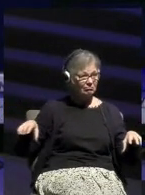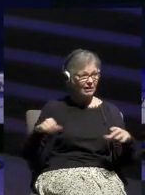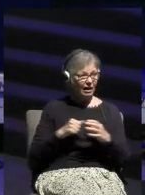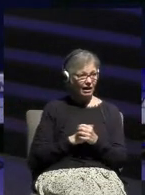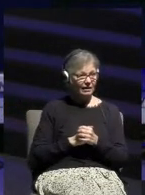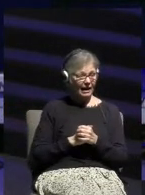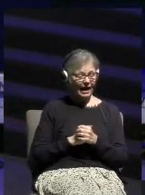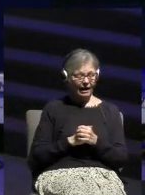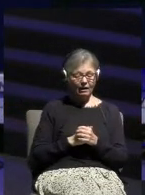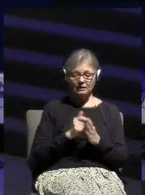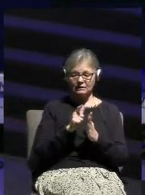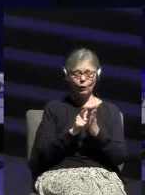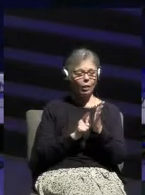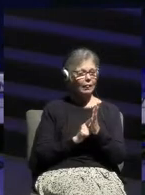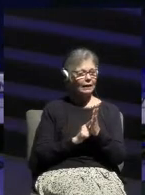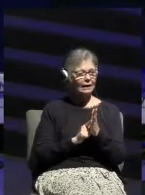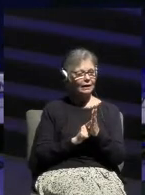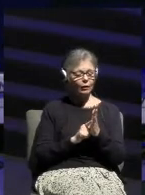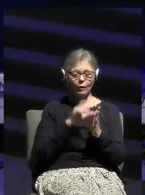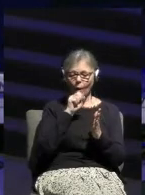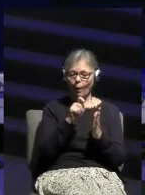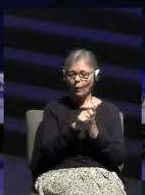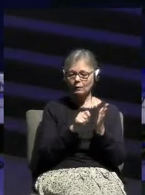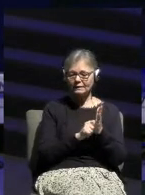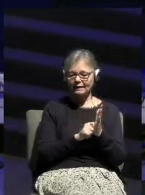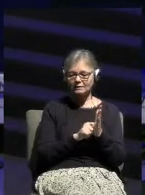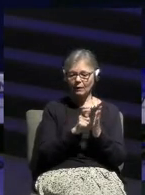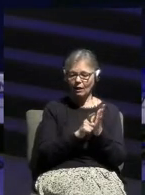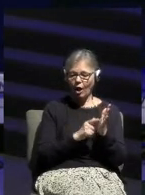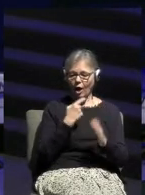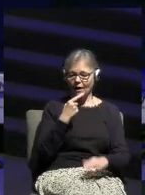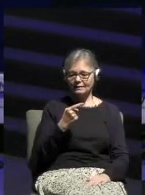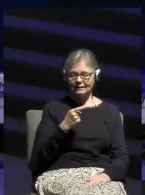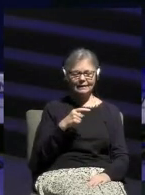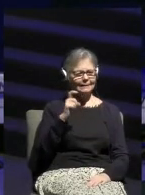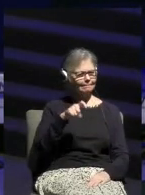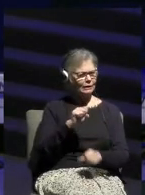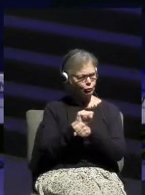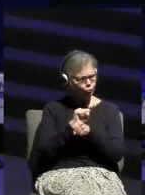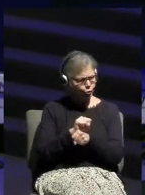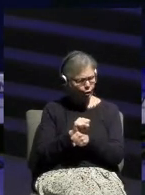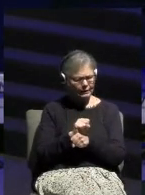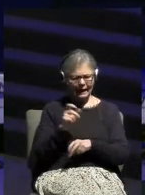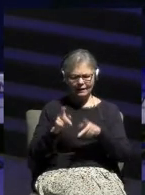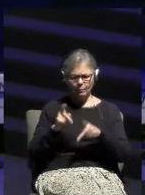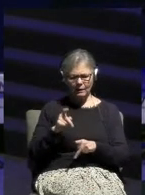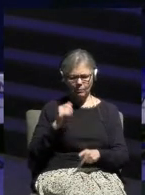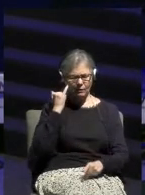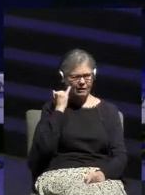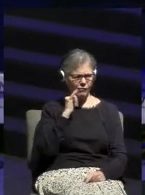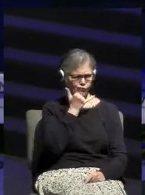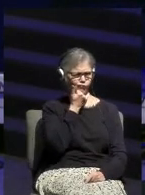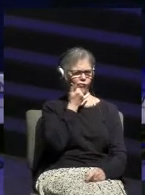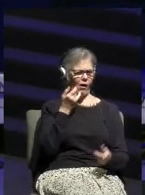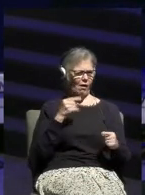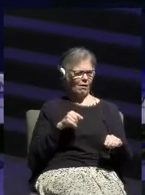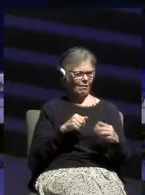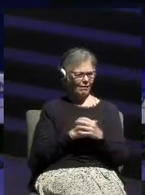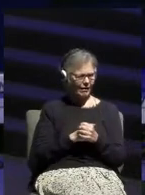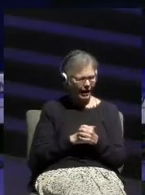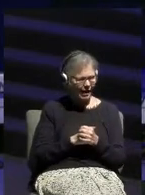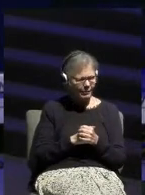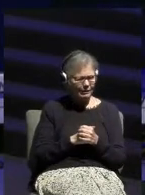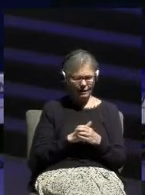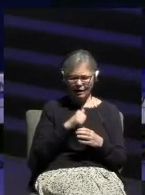the legal system of that day. He recognized that there needed to be some protection and some legality of care